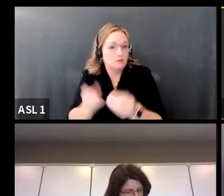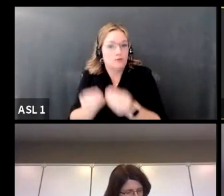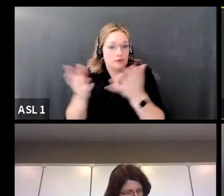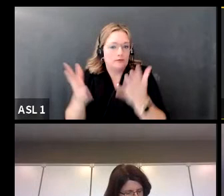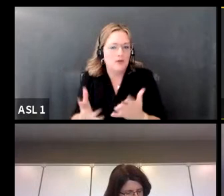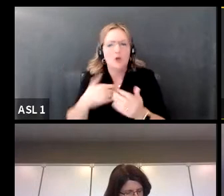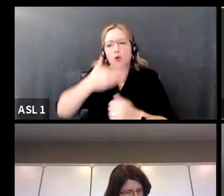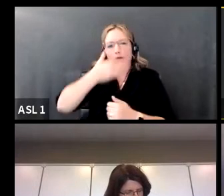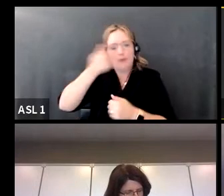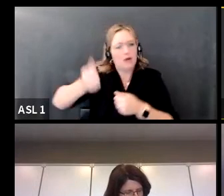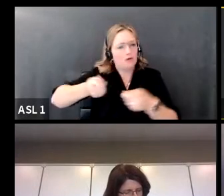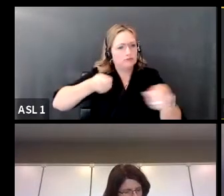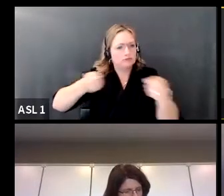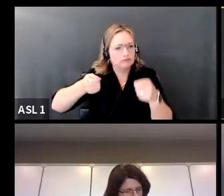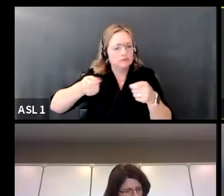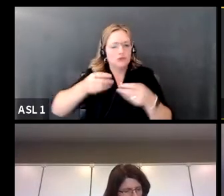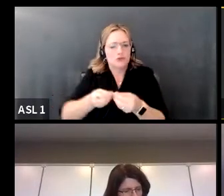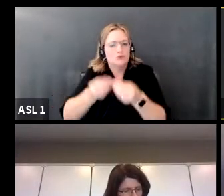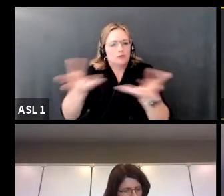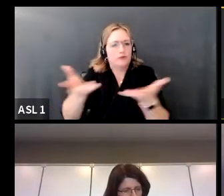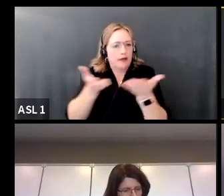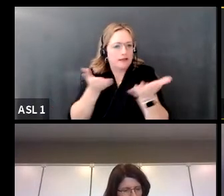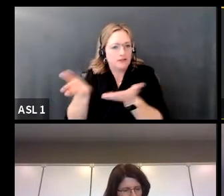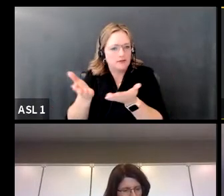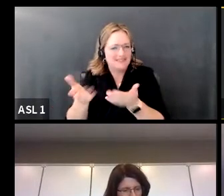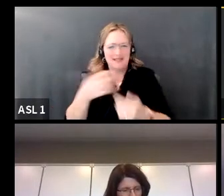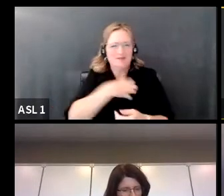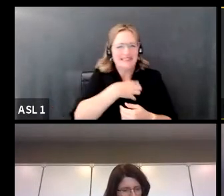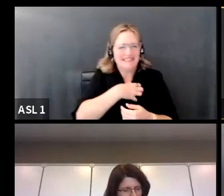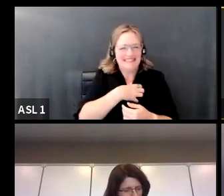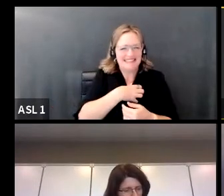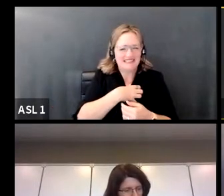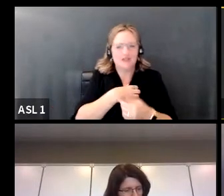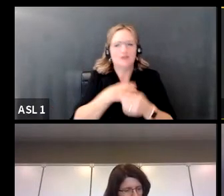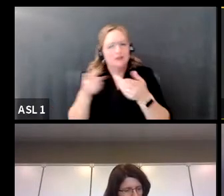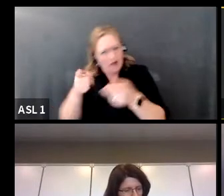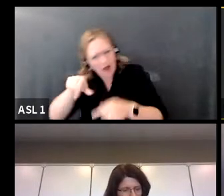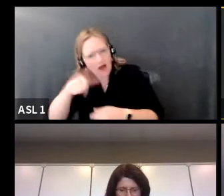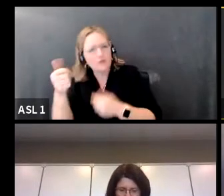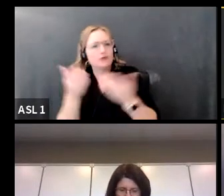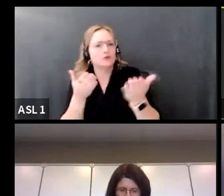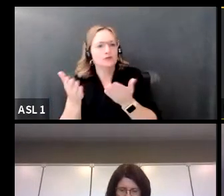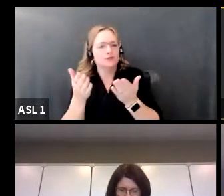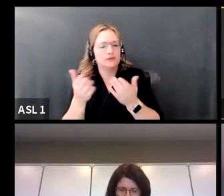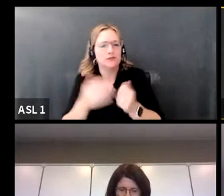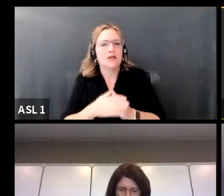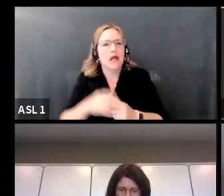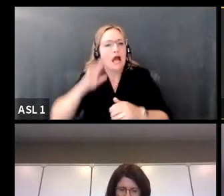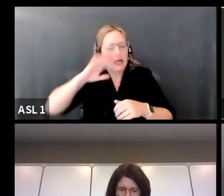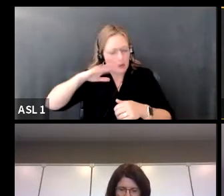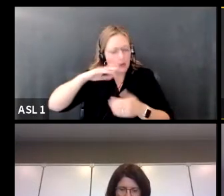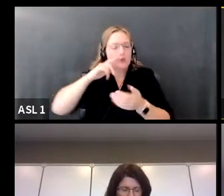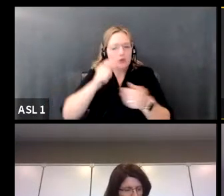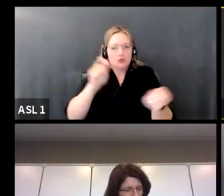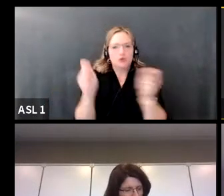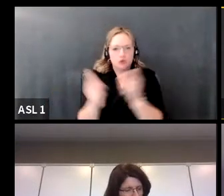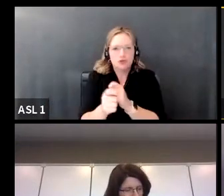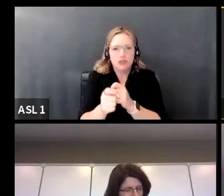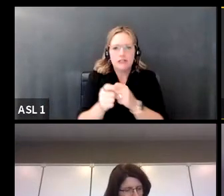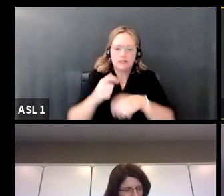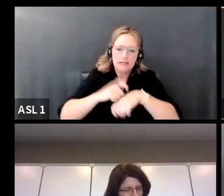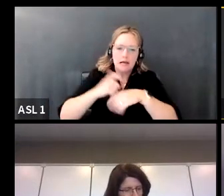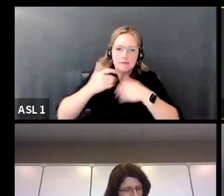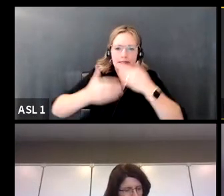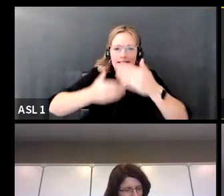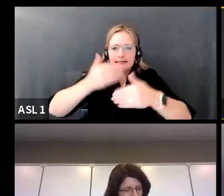better equipped to deliver those services while i recognize these changes take time i had hoped we would have been